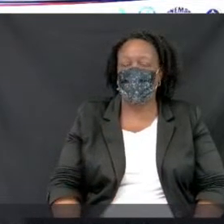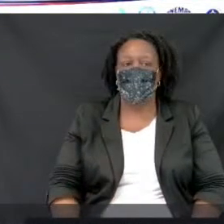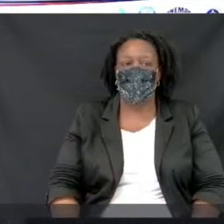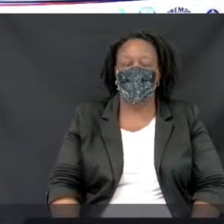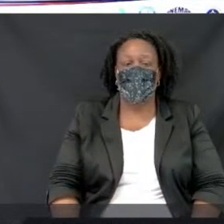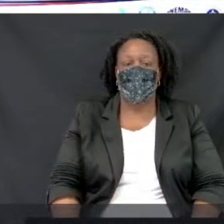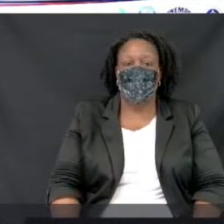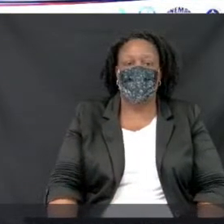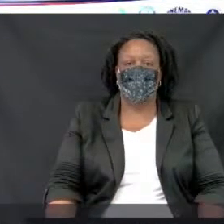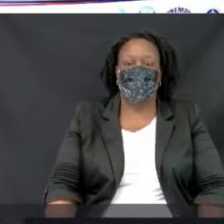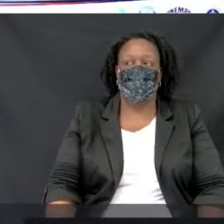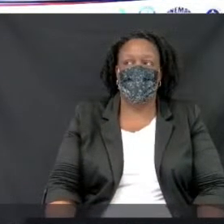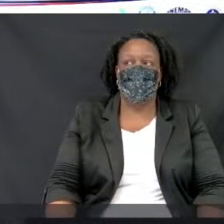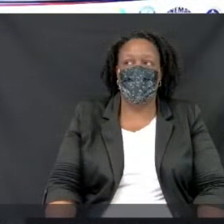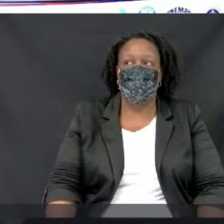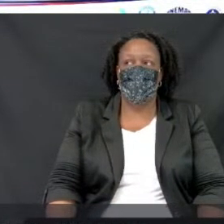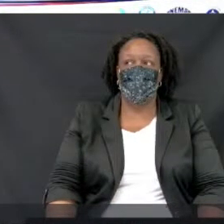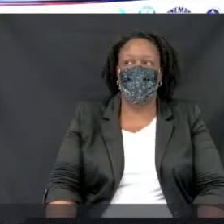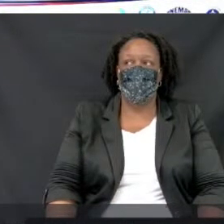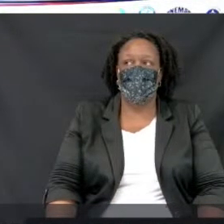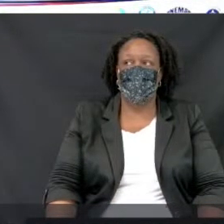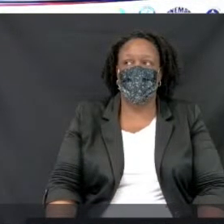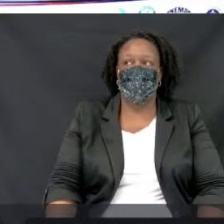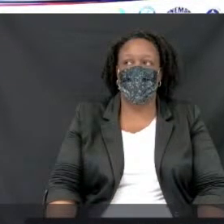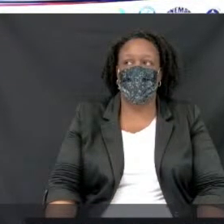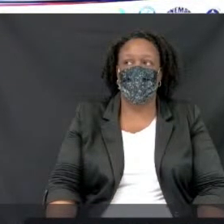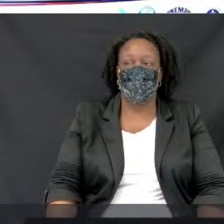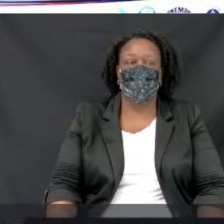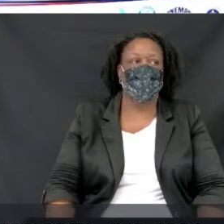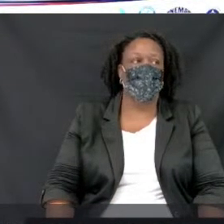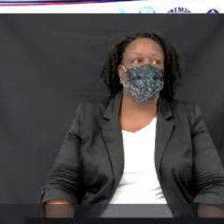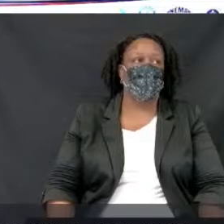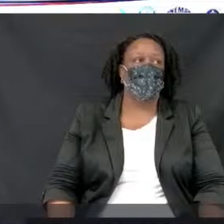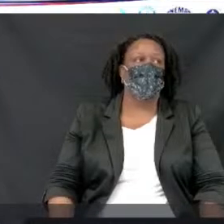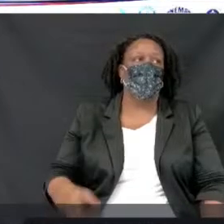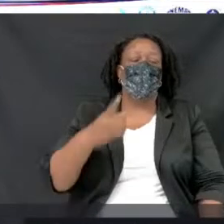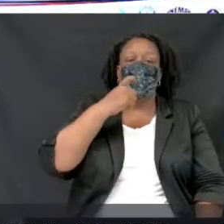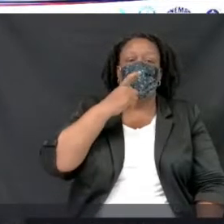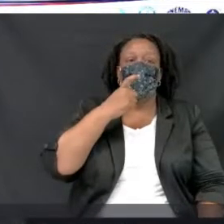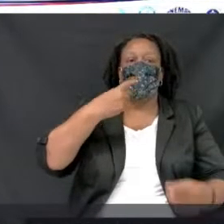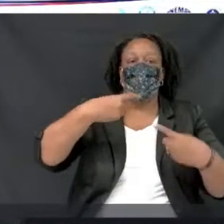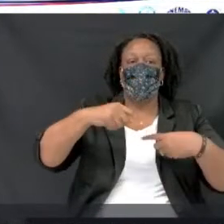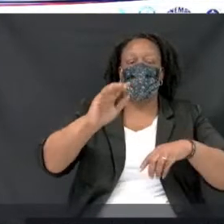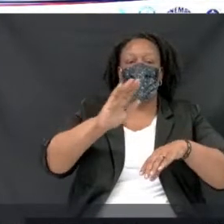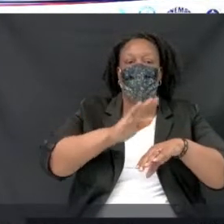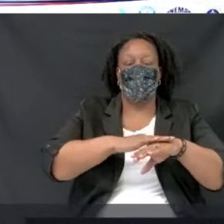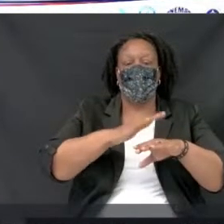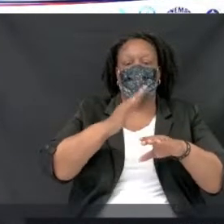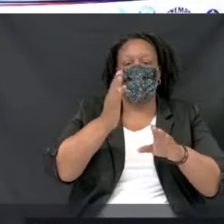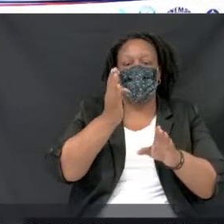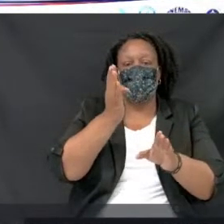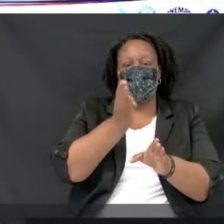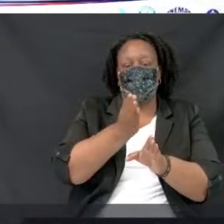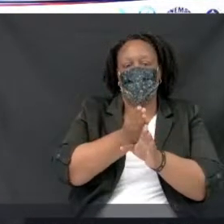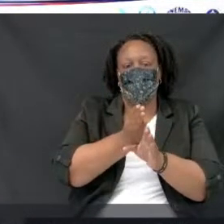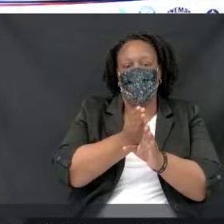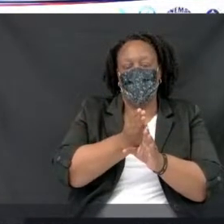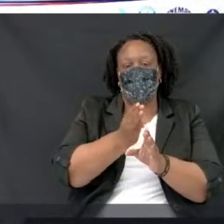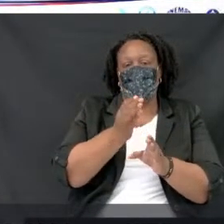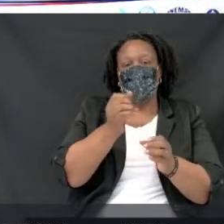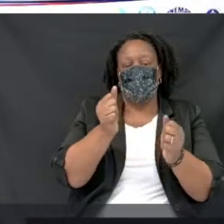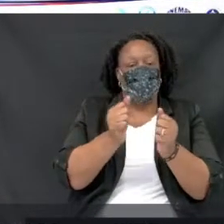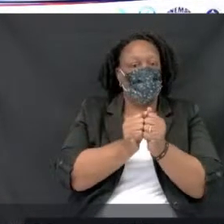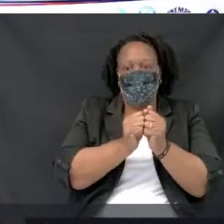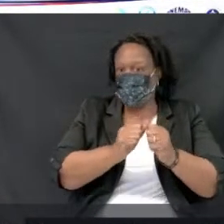we have been told to not let our guards down and we should continue practicing all